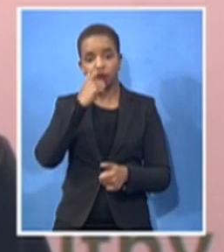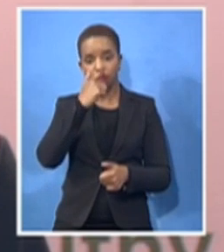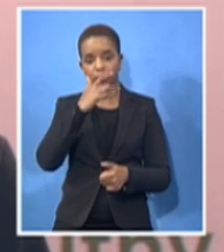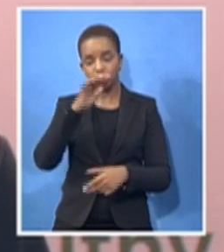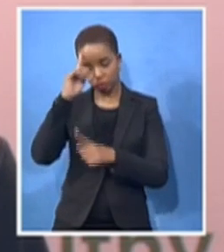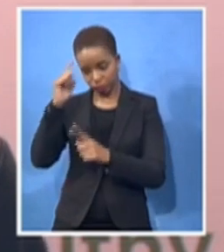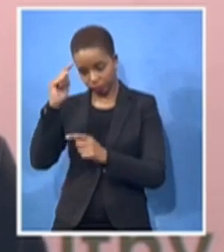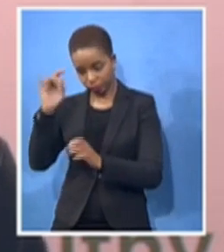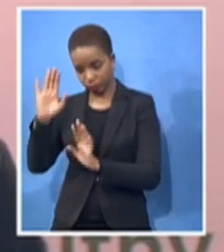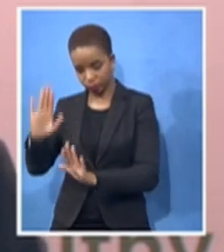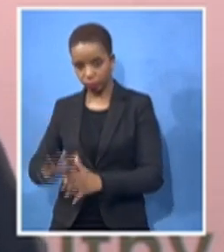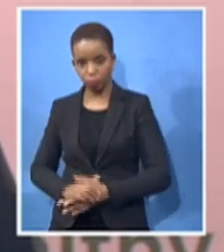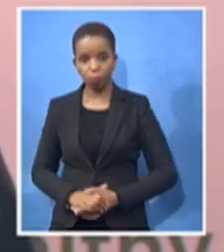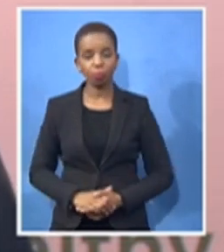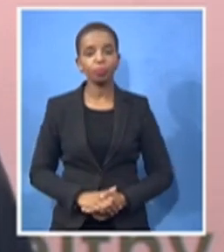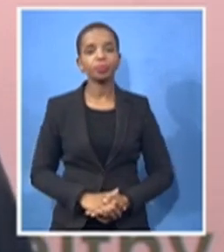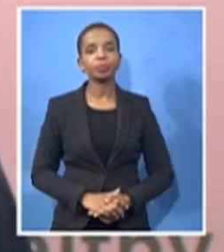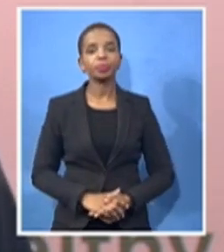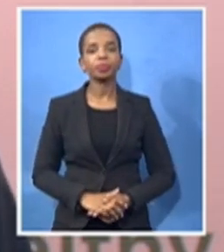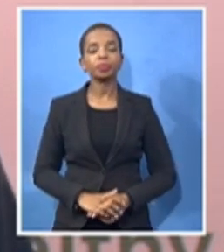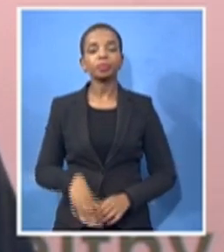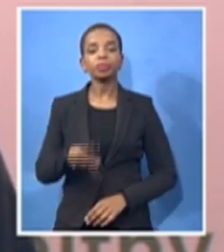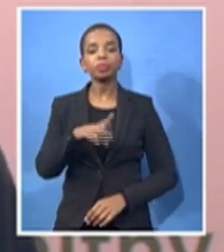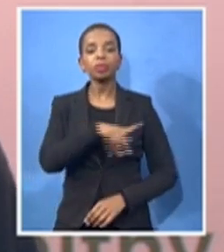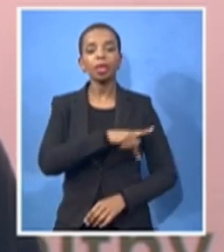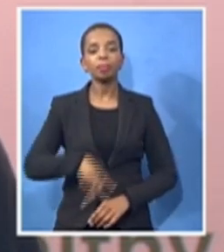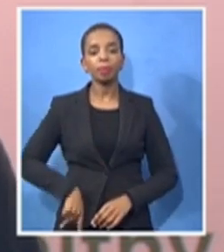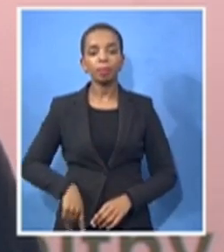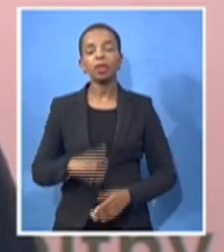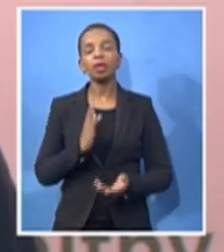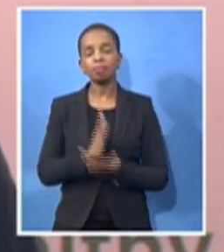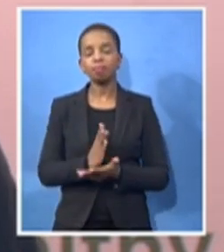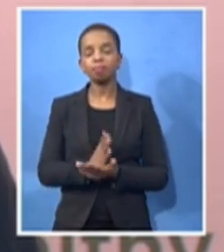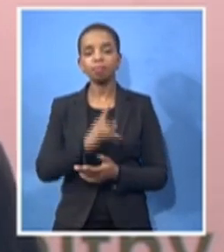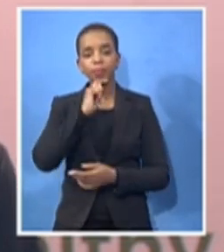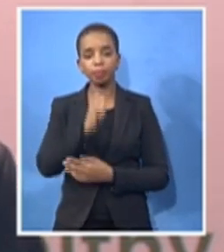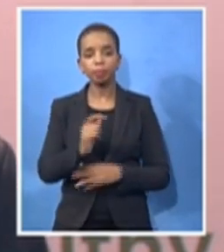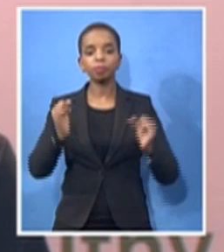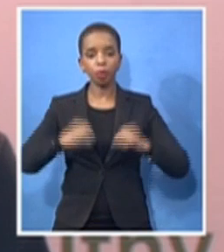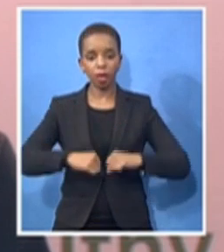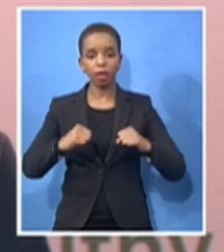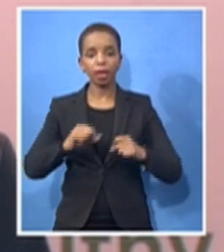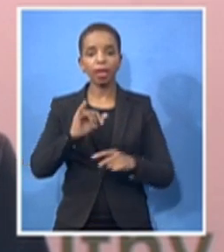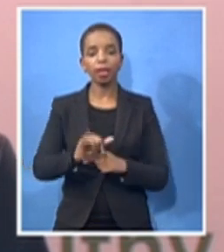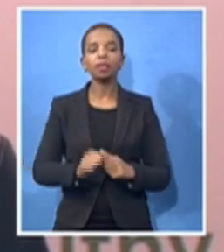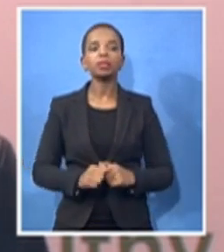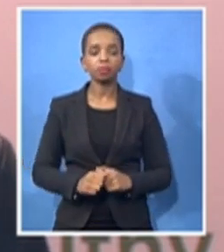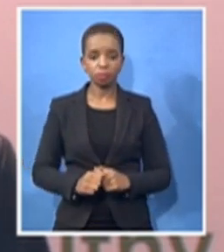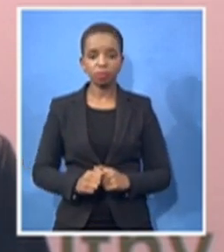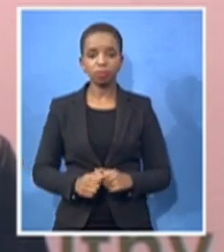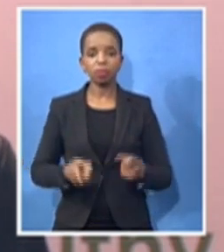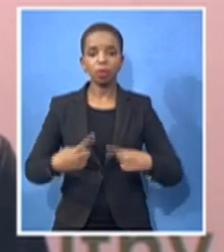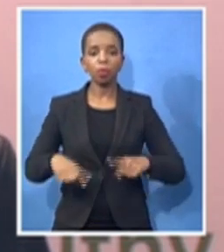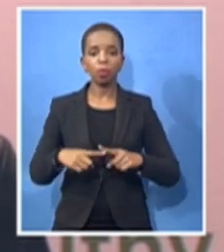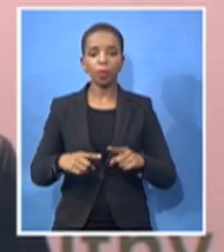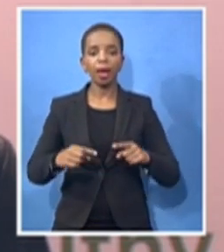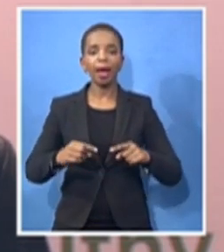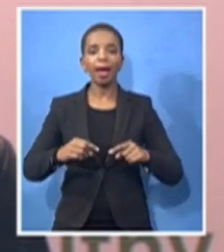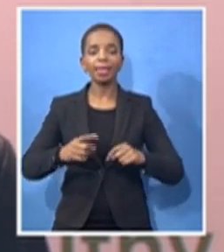agree that we are in good hands. We are an army fighting this invisible enemy,